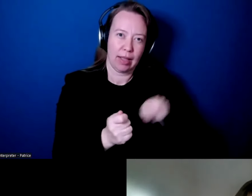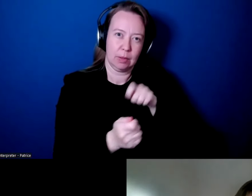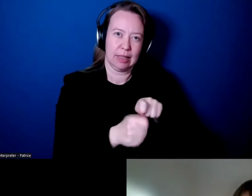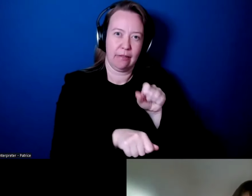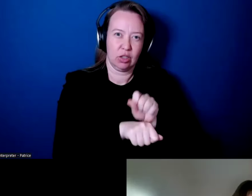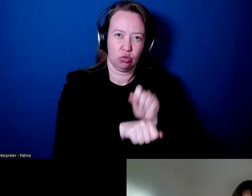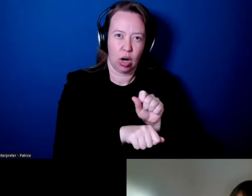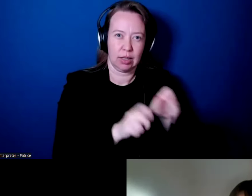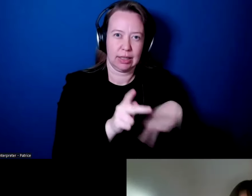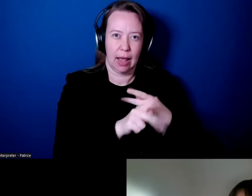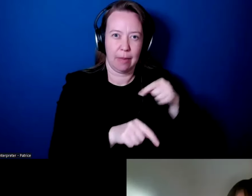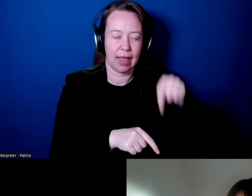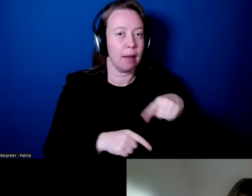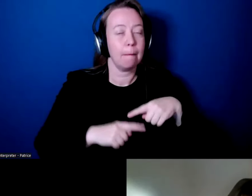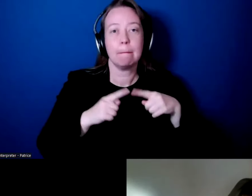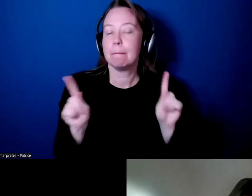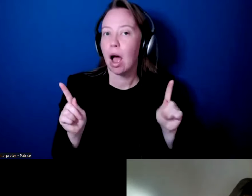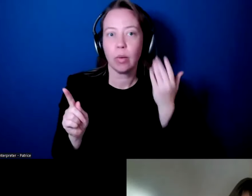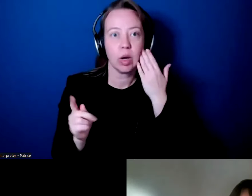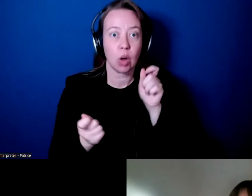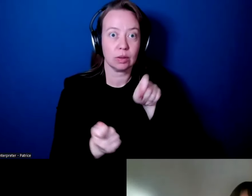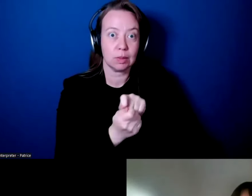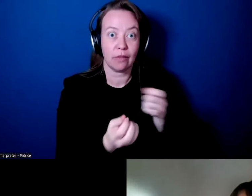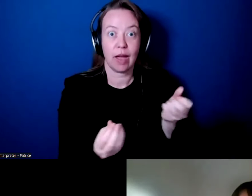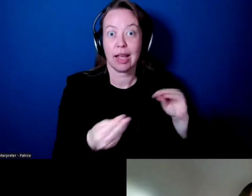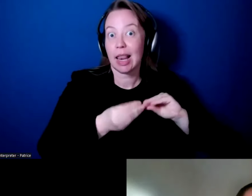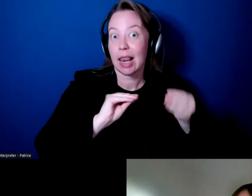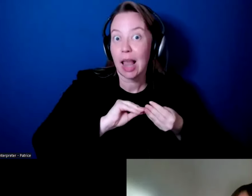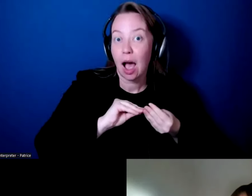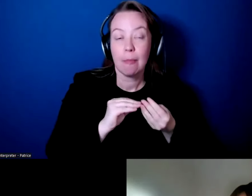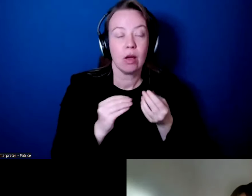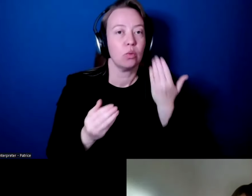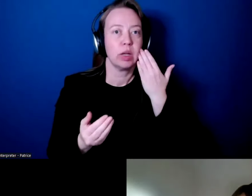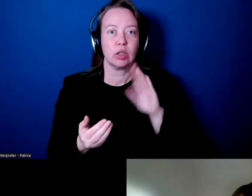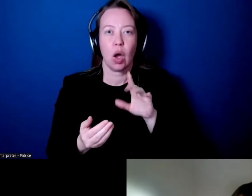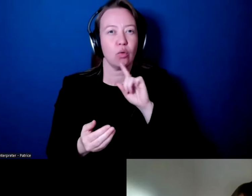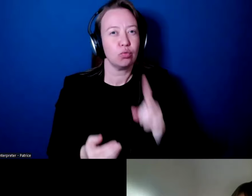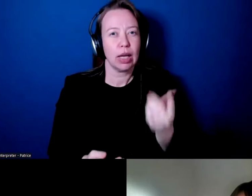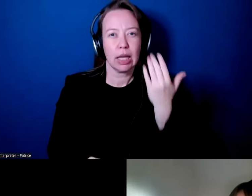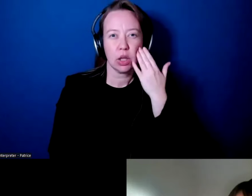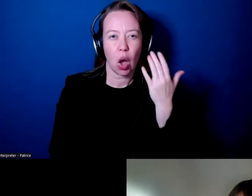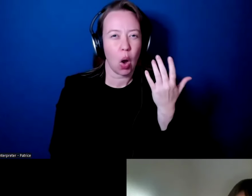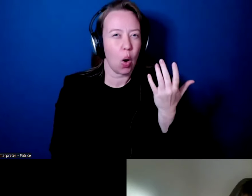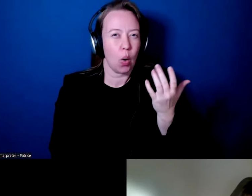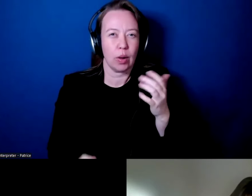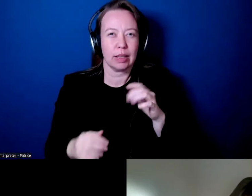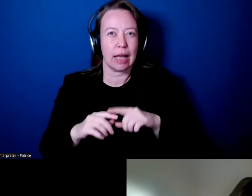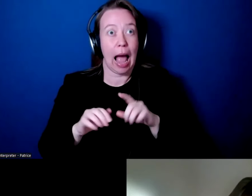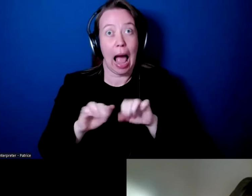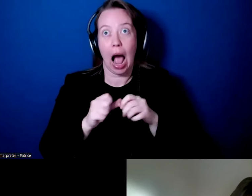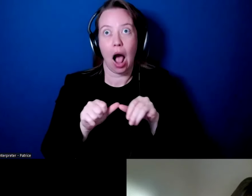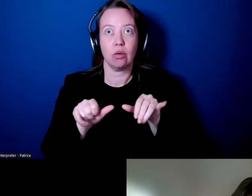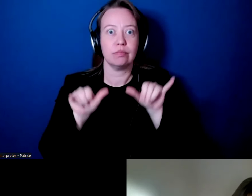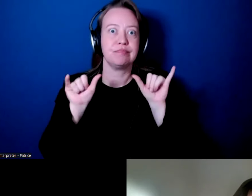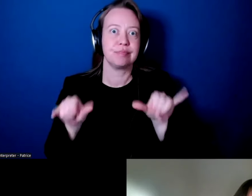vacancies at the state or much less the local levels. We aren't able to really quantify the stability or instability of